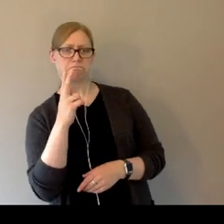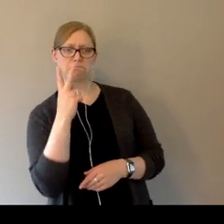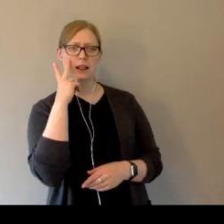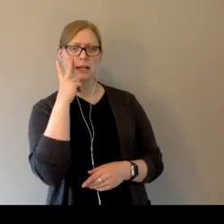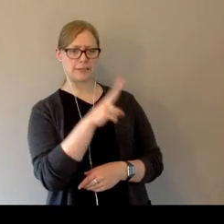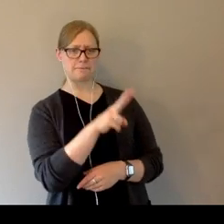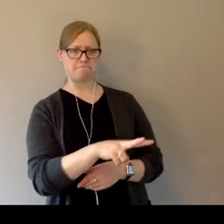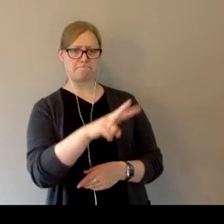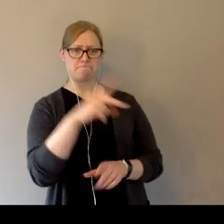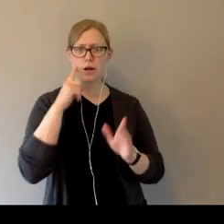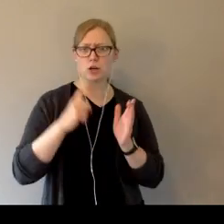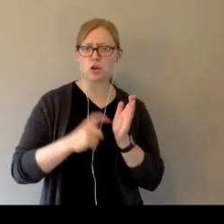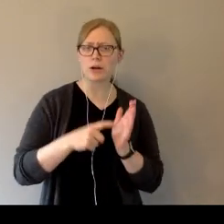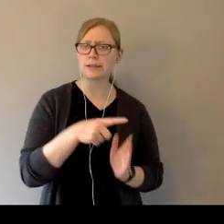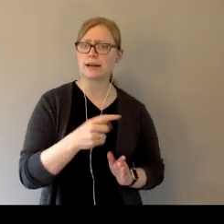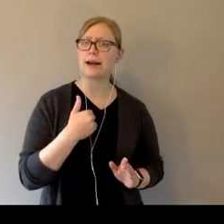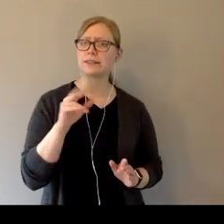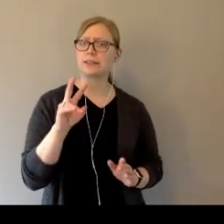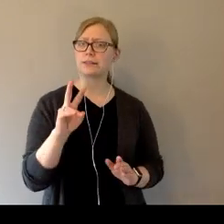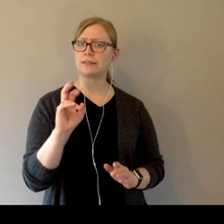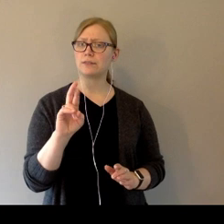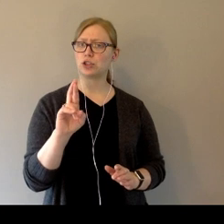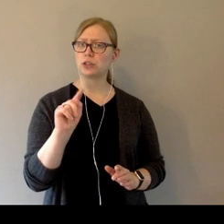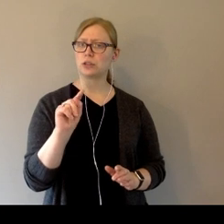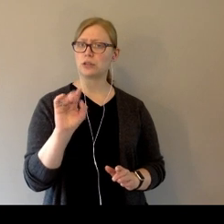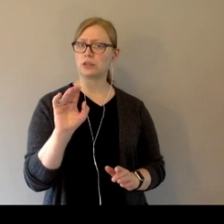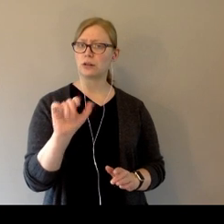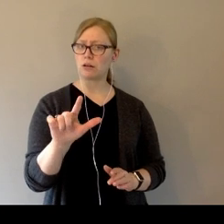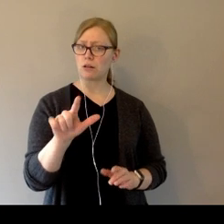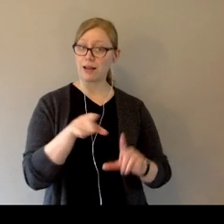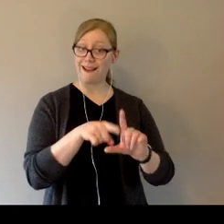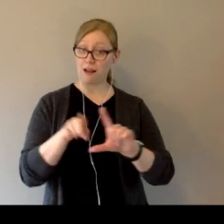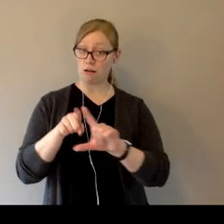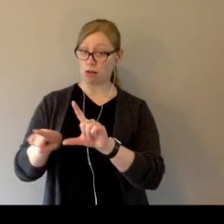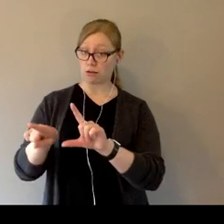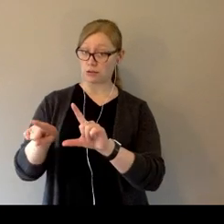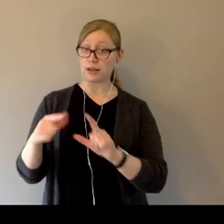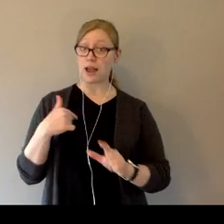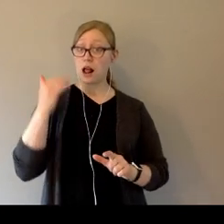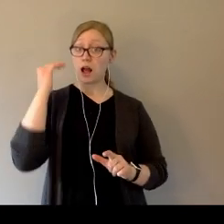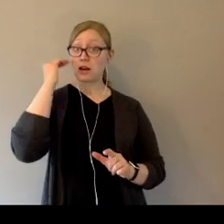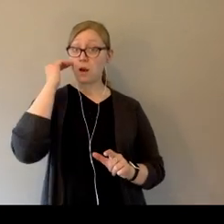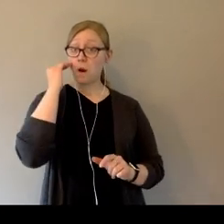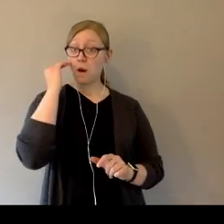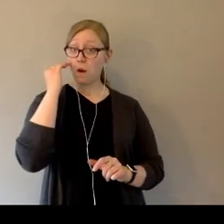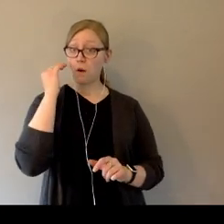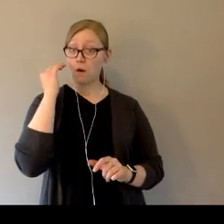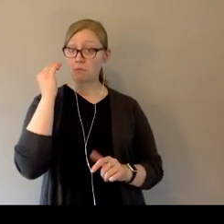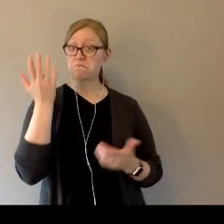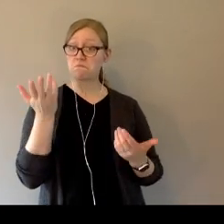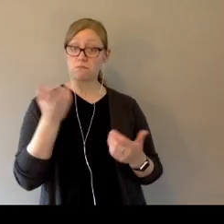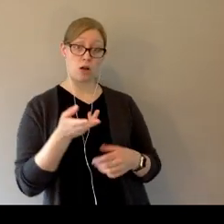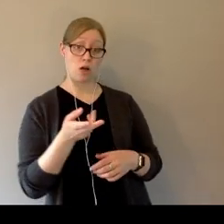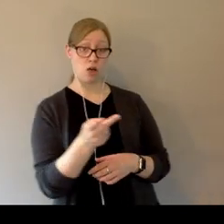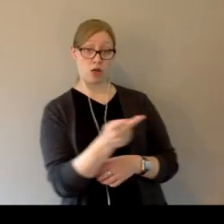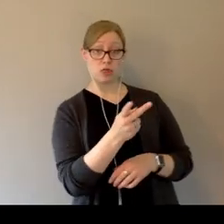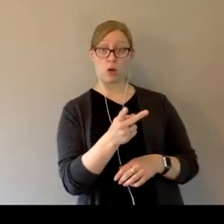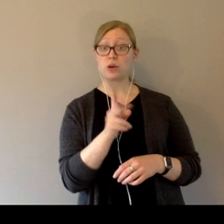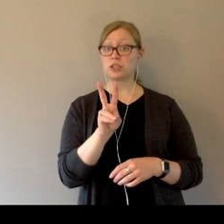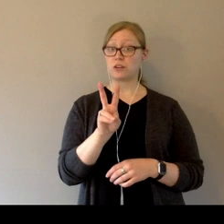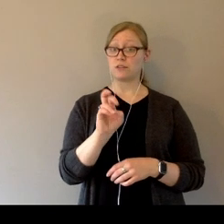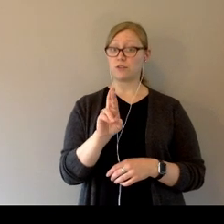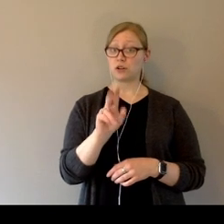I notice that this has vertical angles, and um, I know the I know and those vertical angles are included